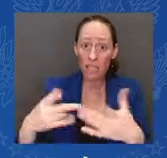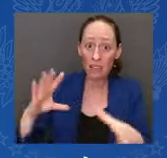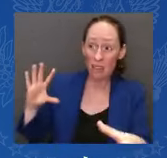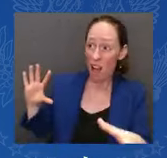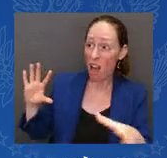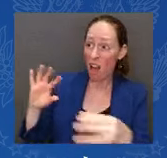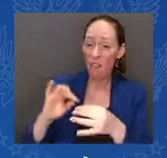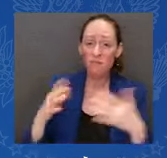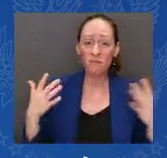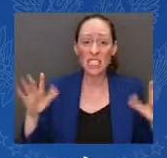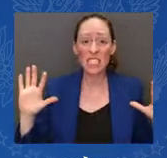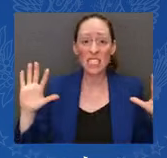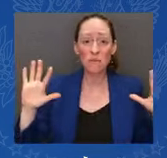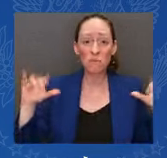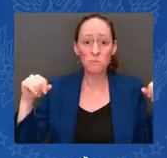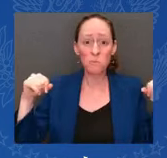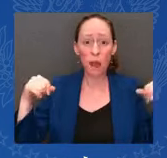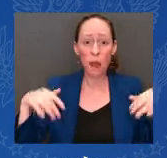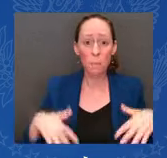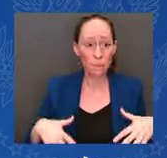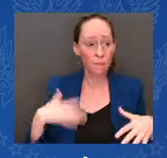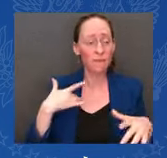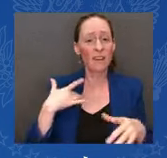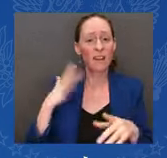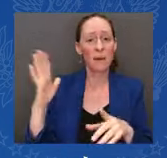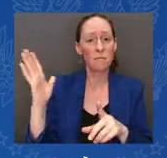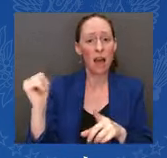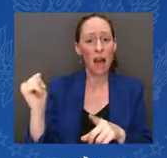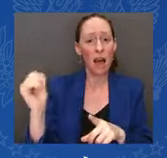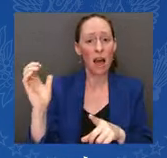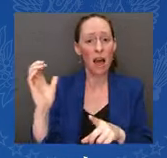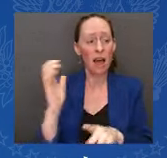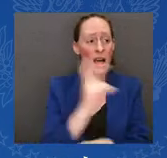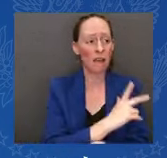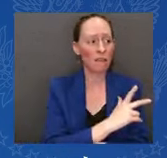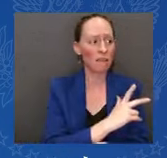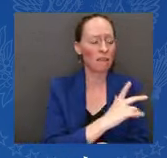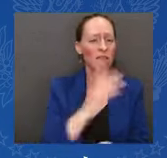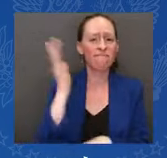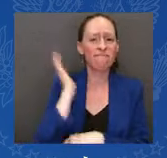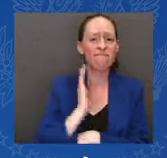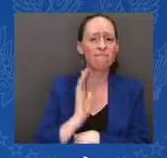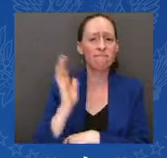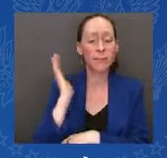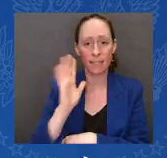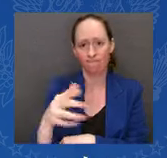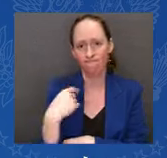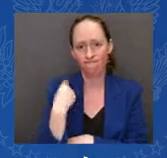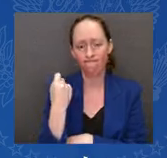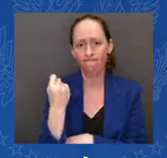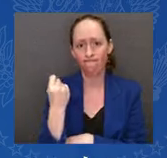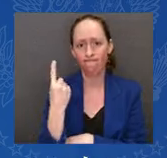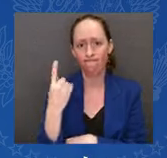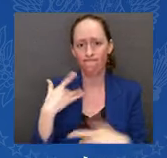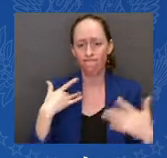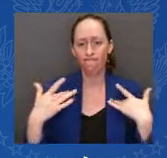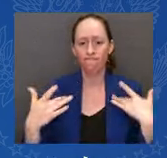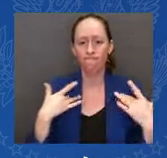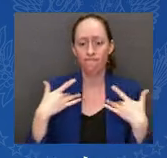The court has effectively ended affirmative action in college admissions, and I strongly disagree with the court's